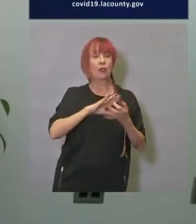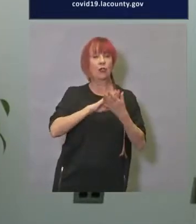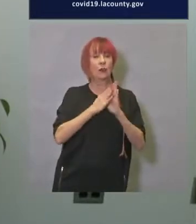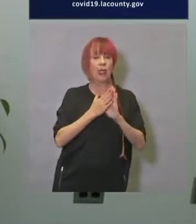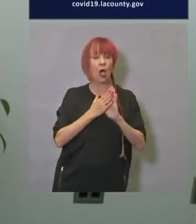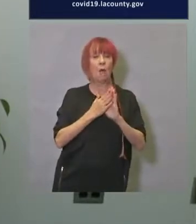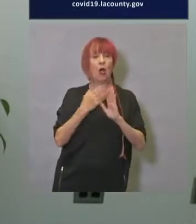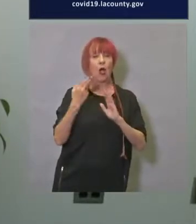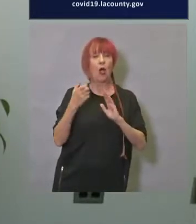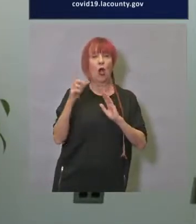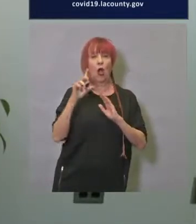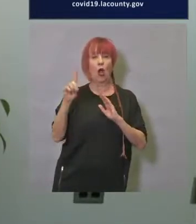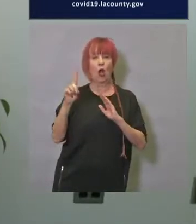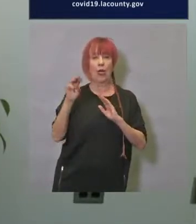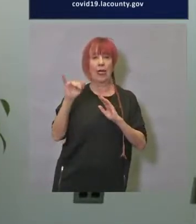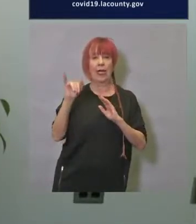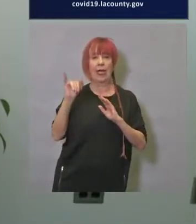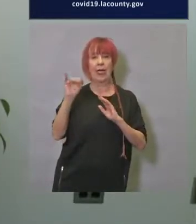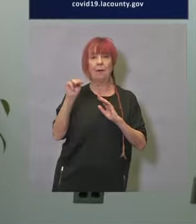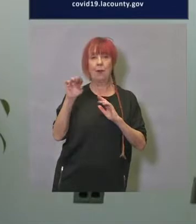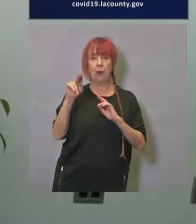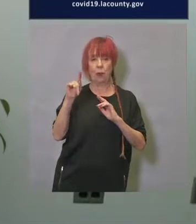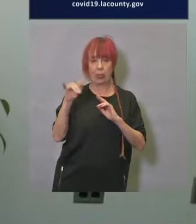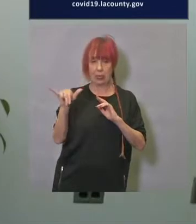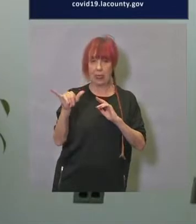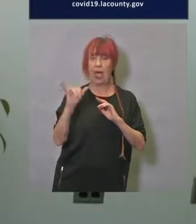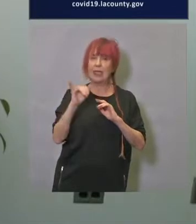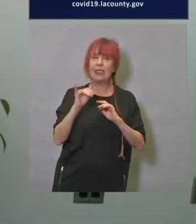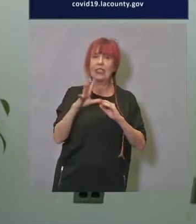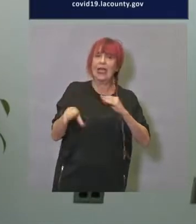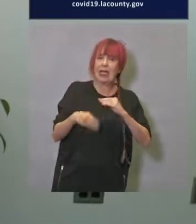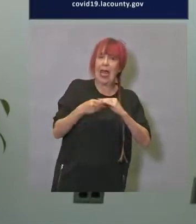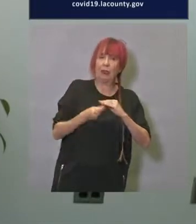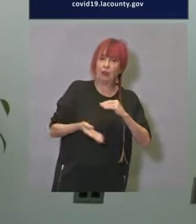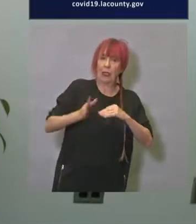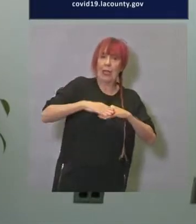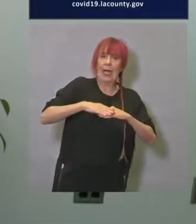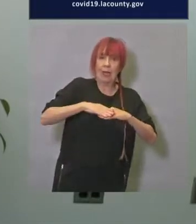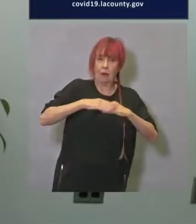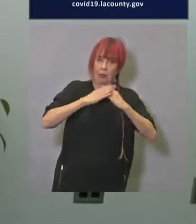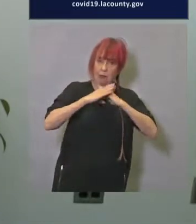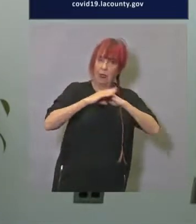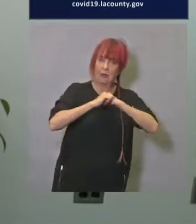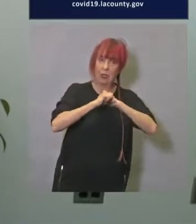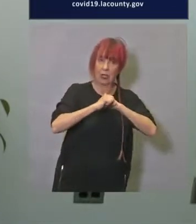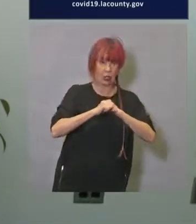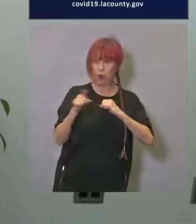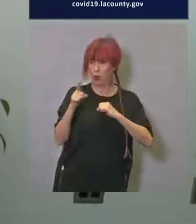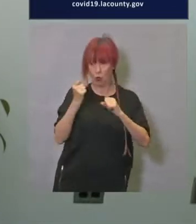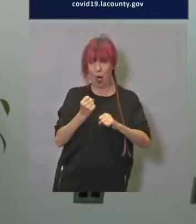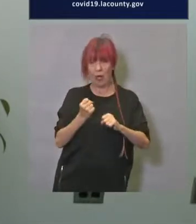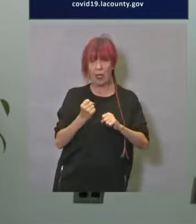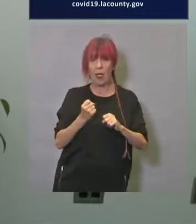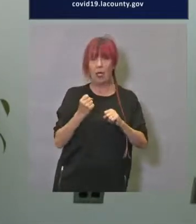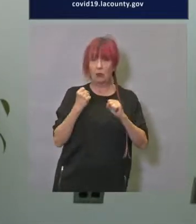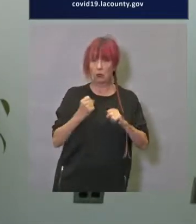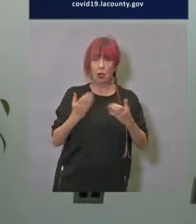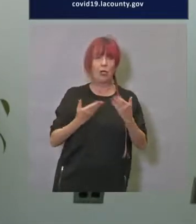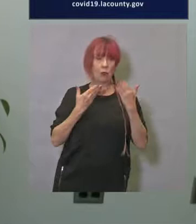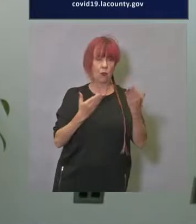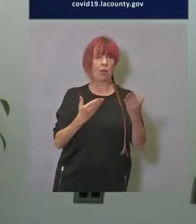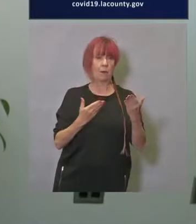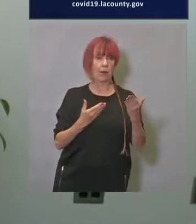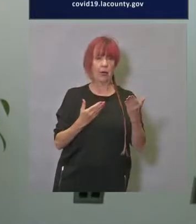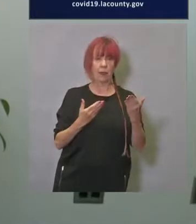again, offer an extra layer. So you're absolutely right. We are strongly recommending everywhere we are in